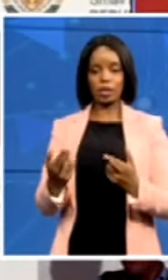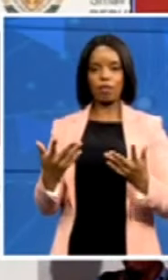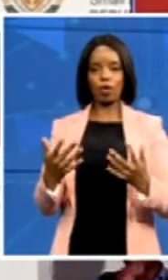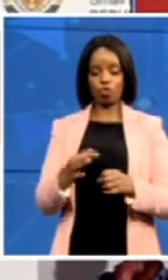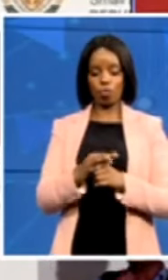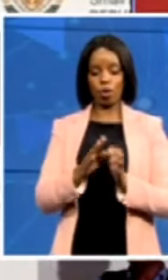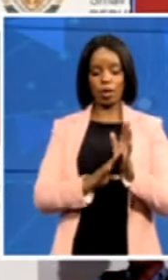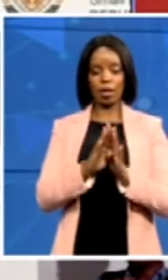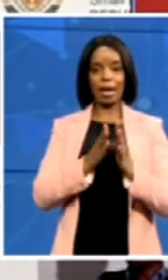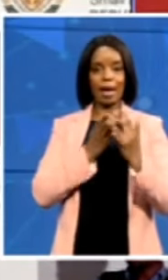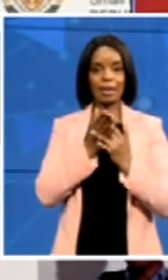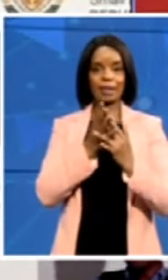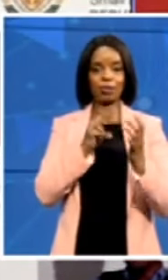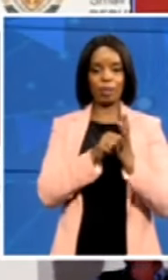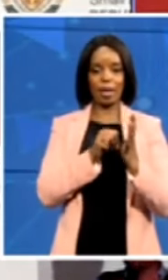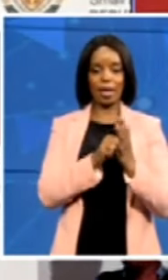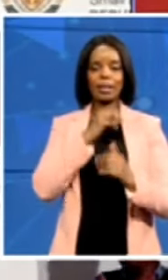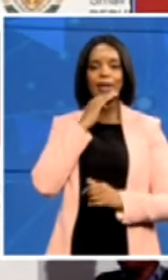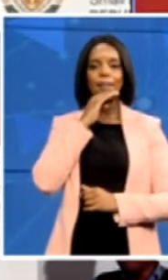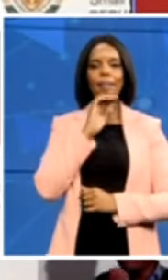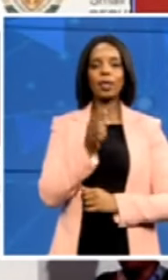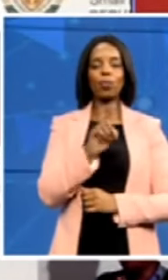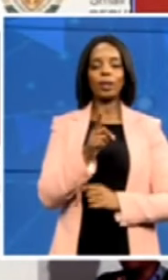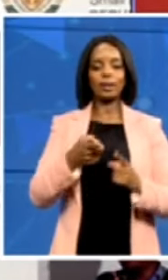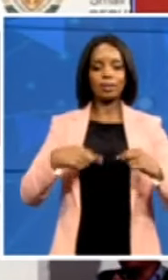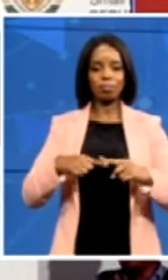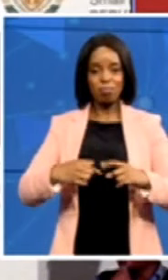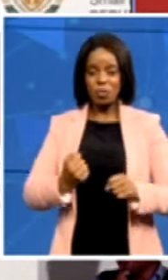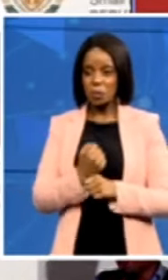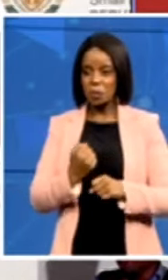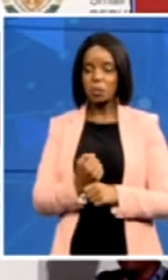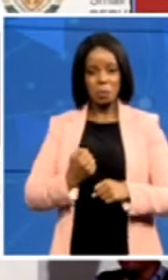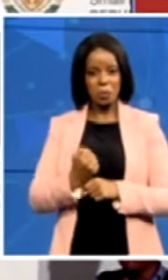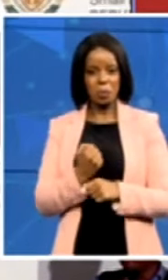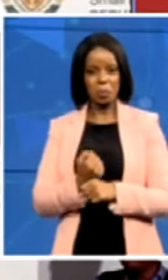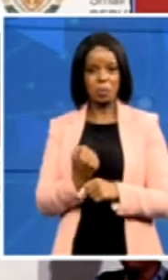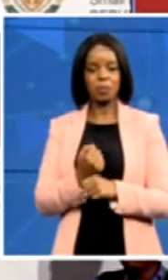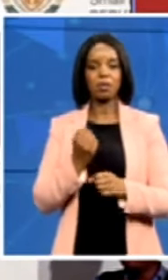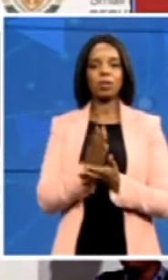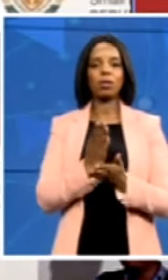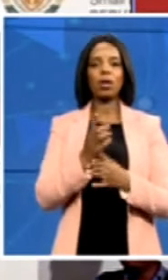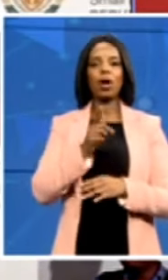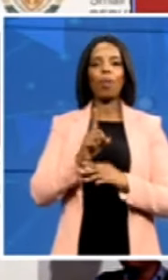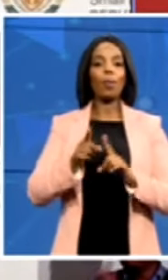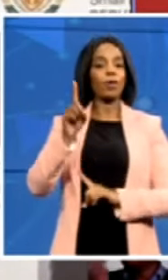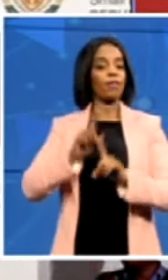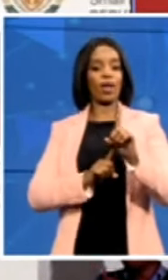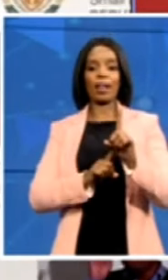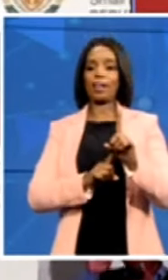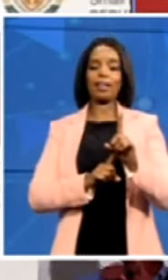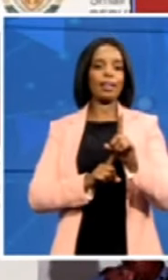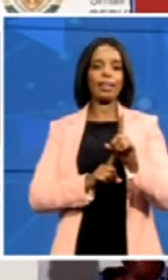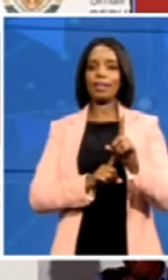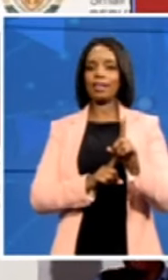enhance our efforts to make sure that indeed we do not fail the goals or the targets that are set in the